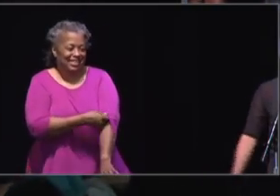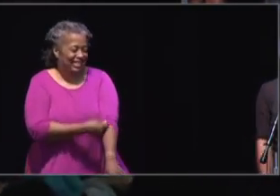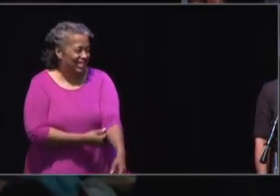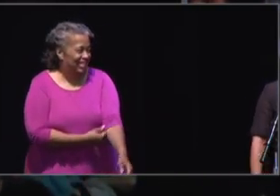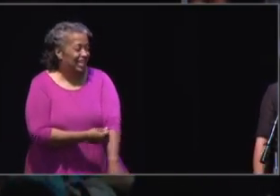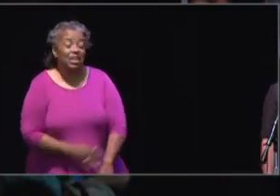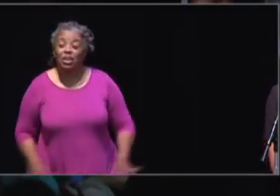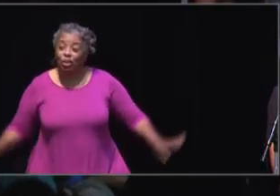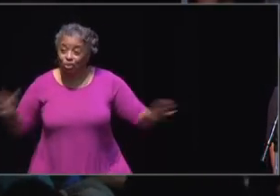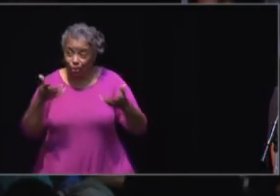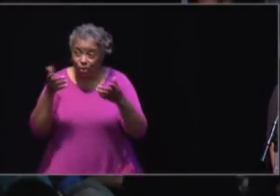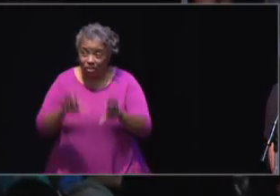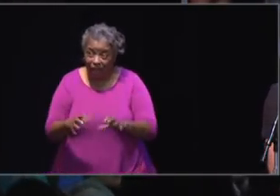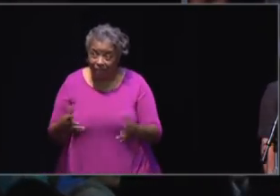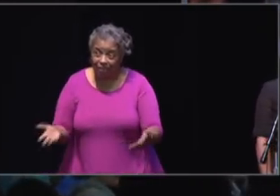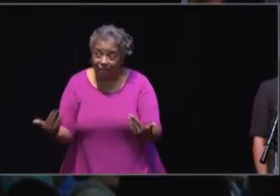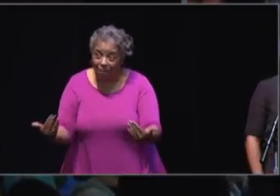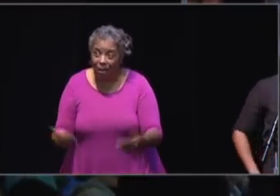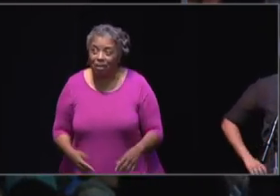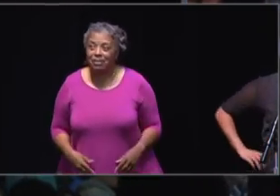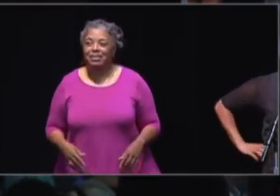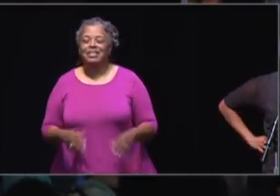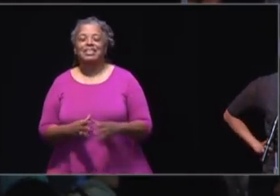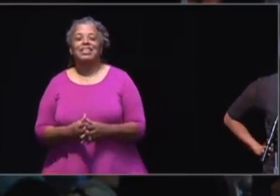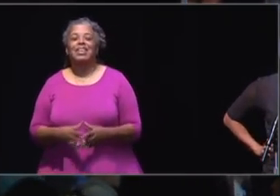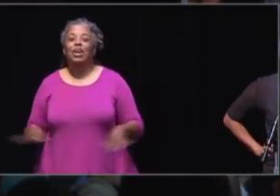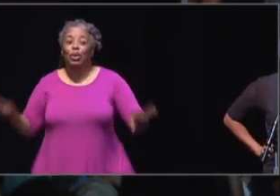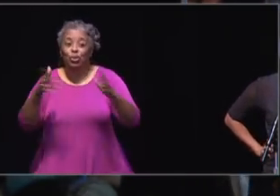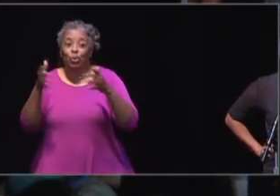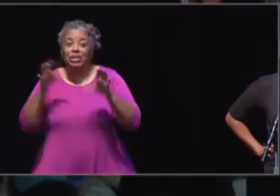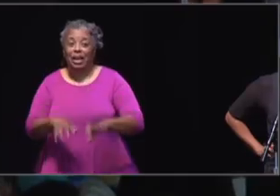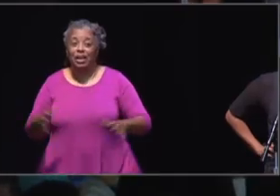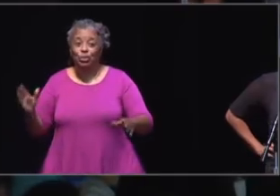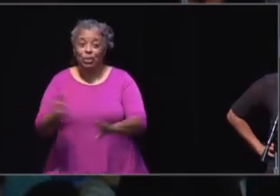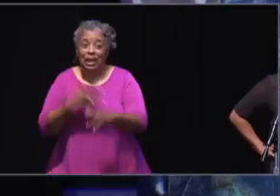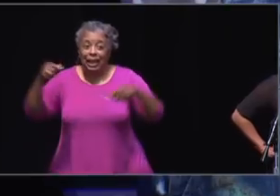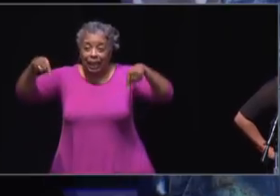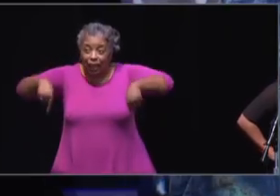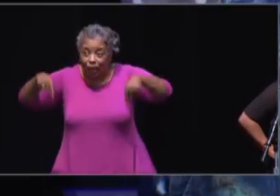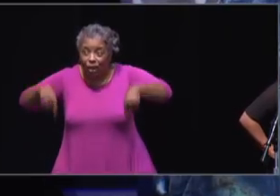This is your chance to sing at the Kennedy Center.